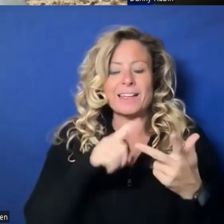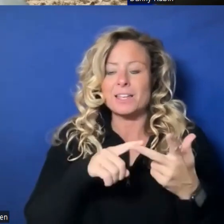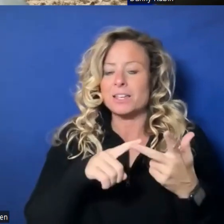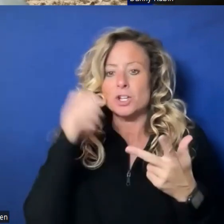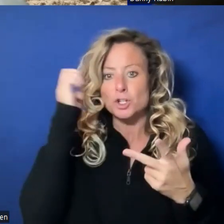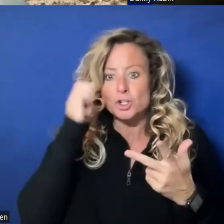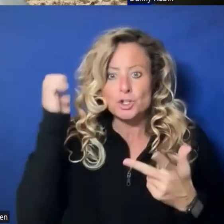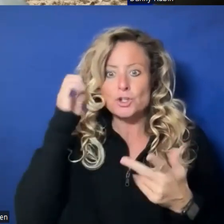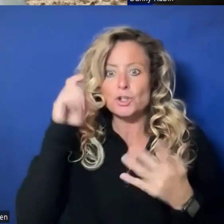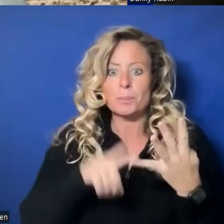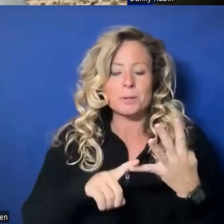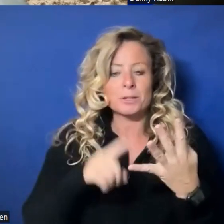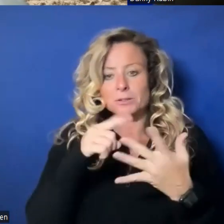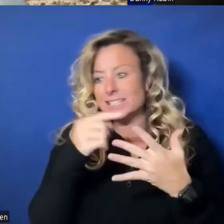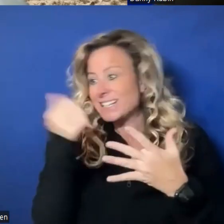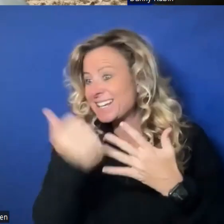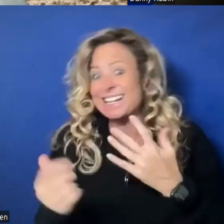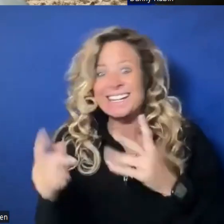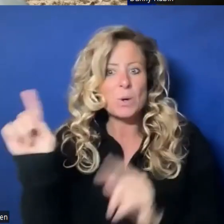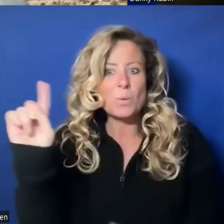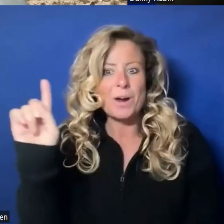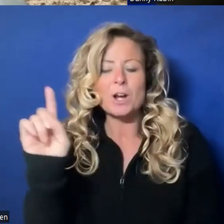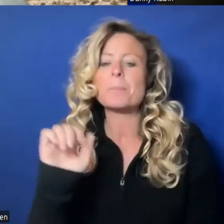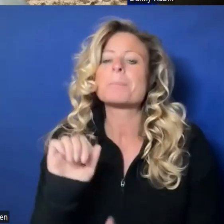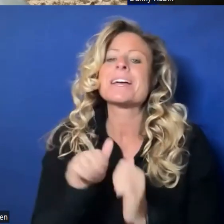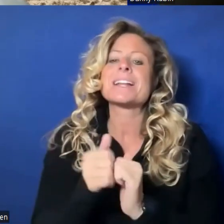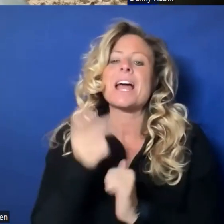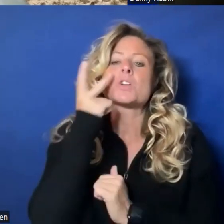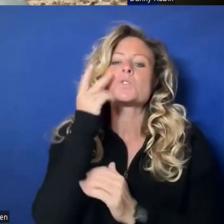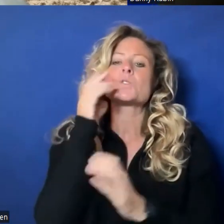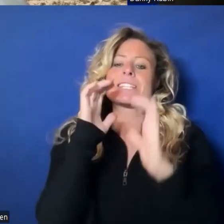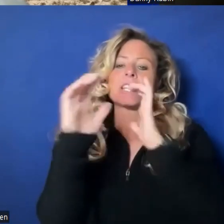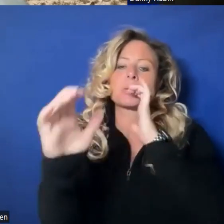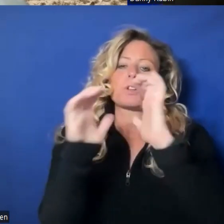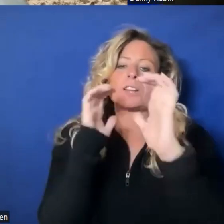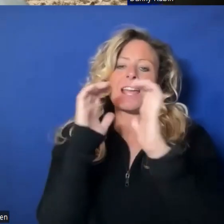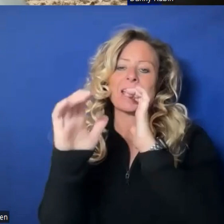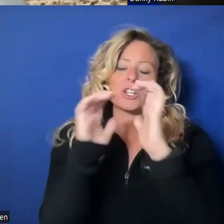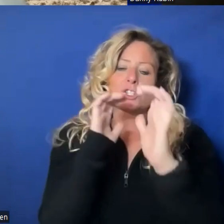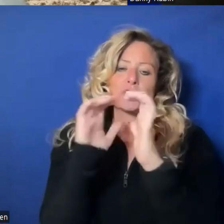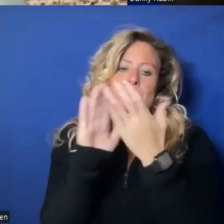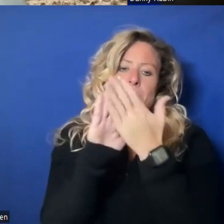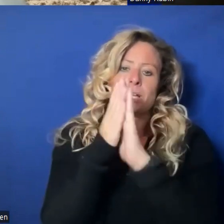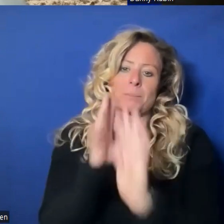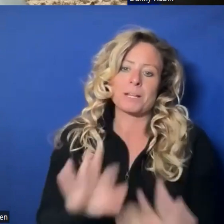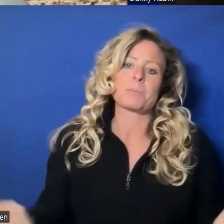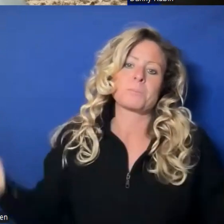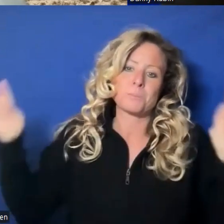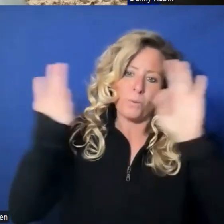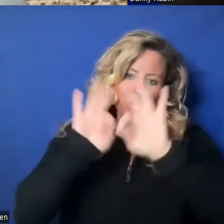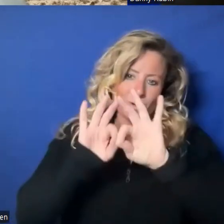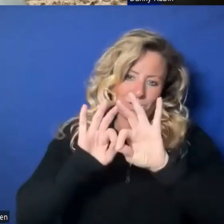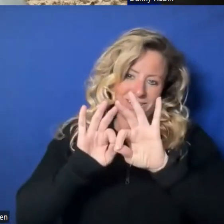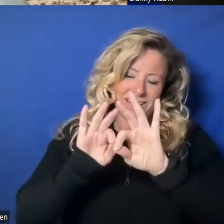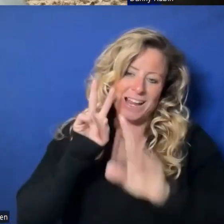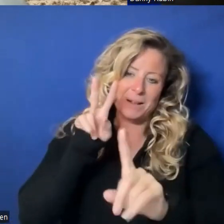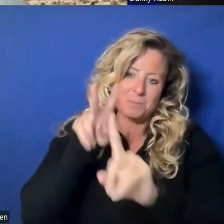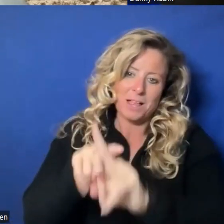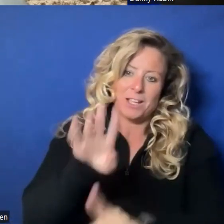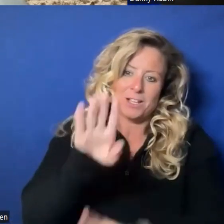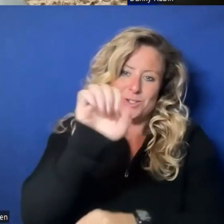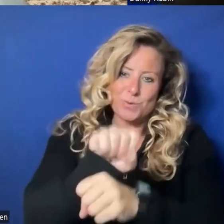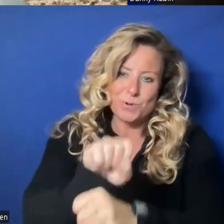But how do you see communication being important in your